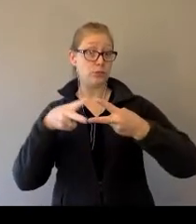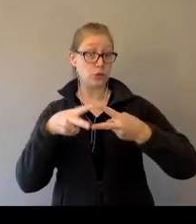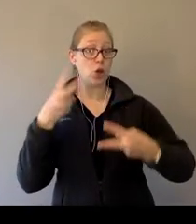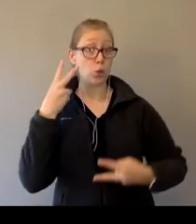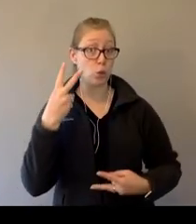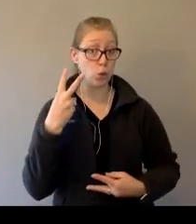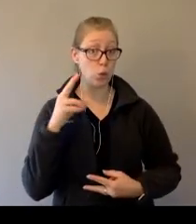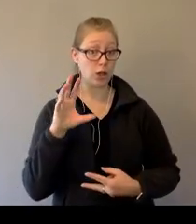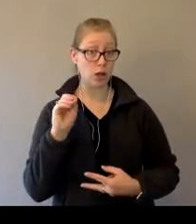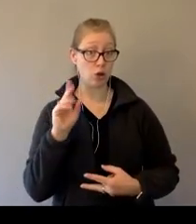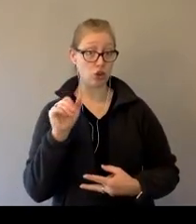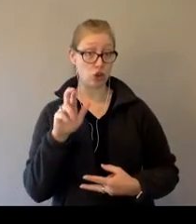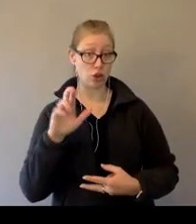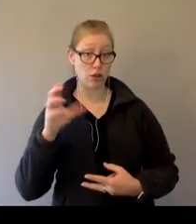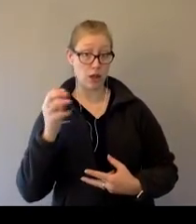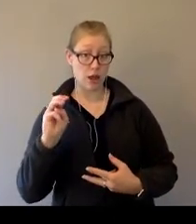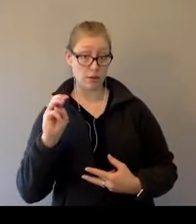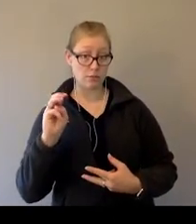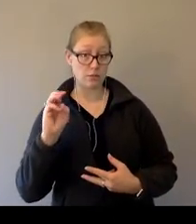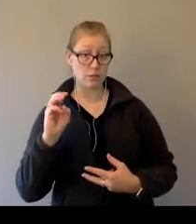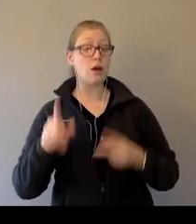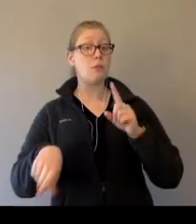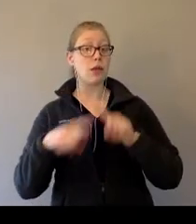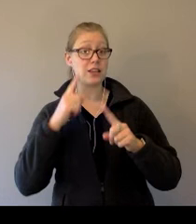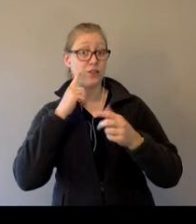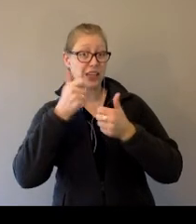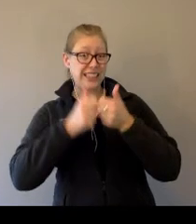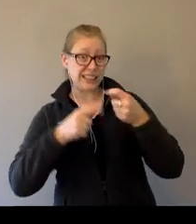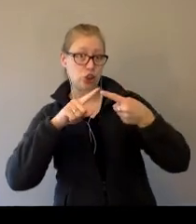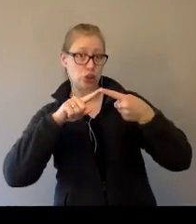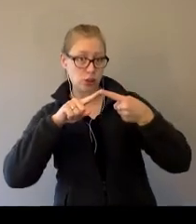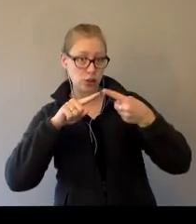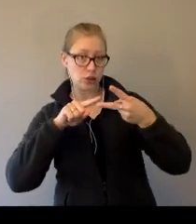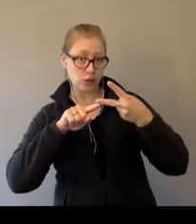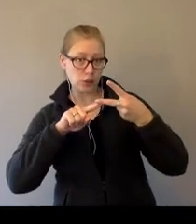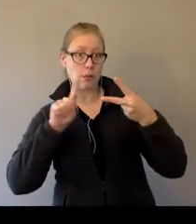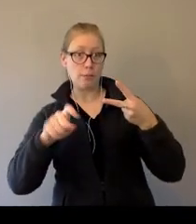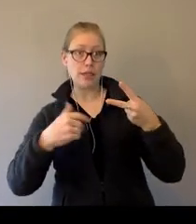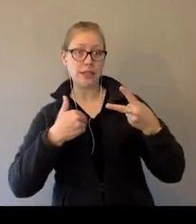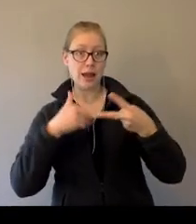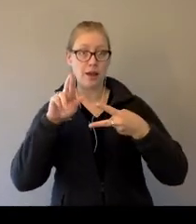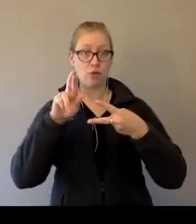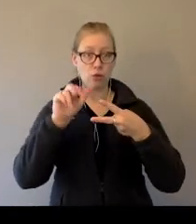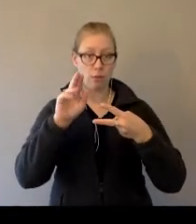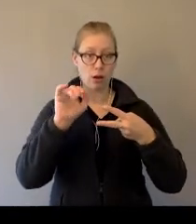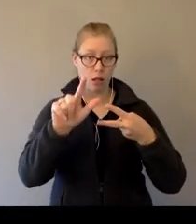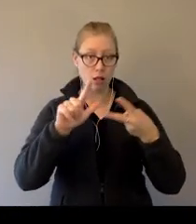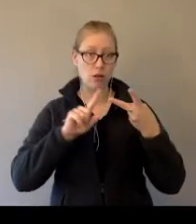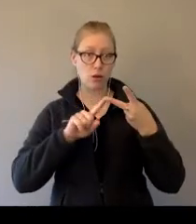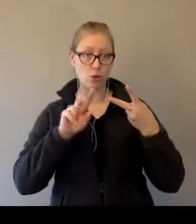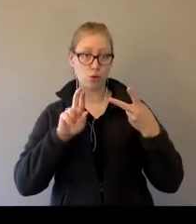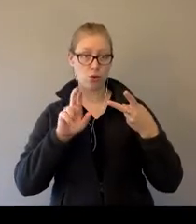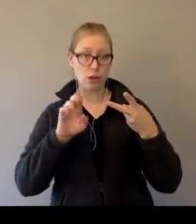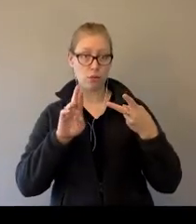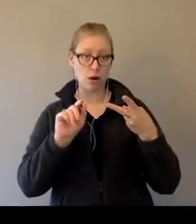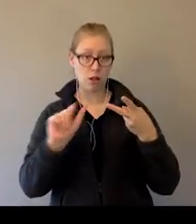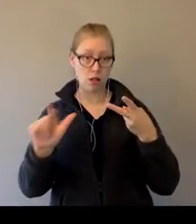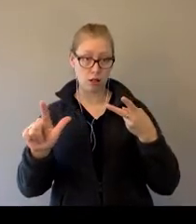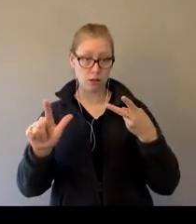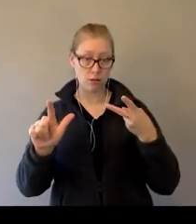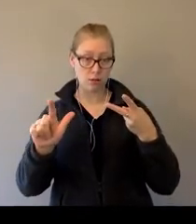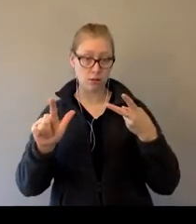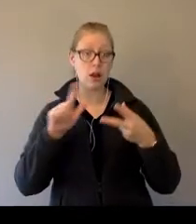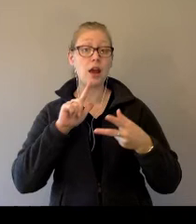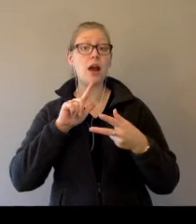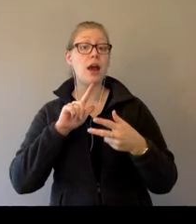and a rebuttal to follow up each counterclaim. So 2 counterclaims and 2 rebuttals. And then you also need 2 pieces of evidence to support